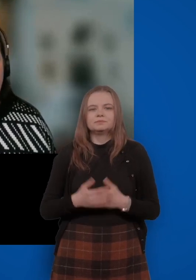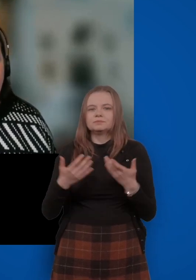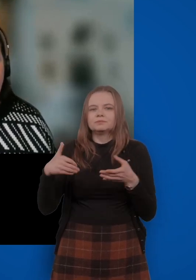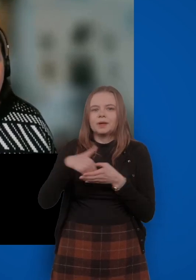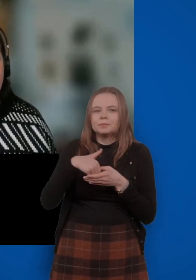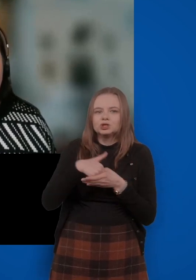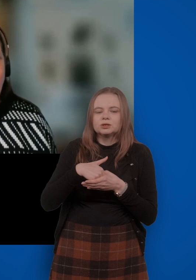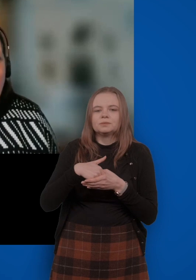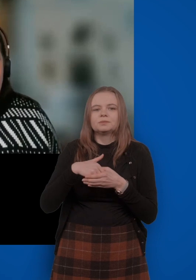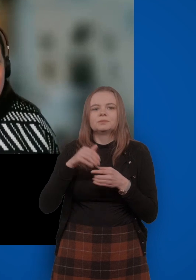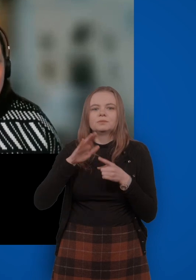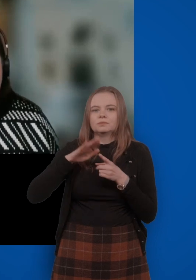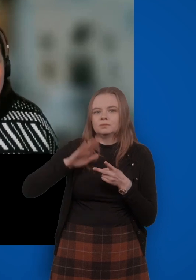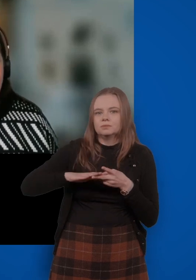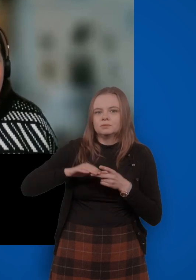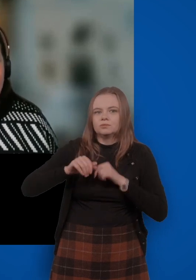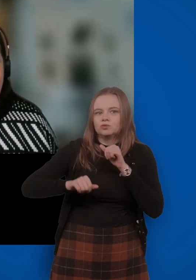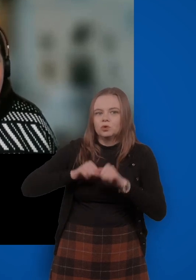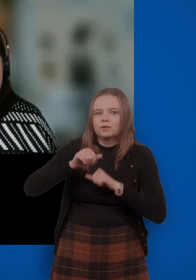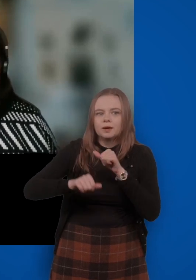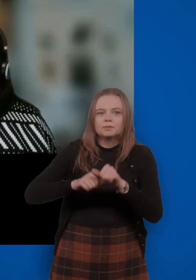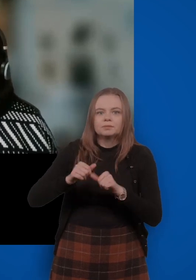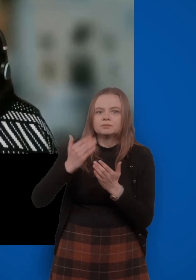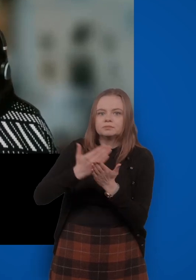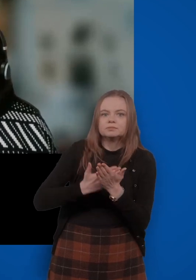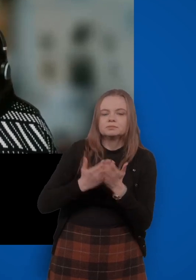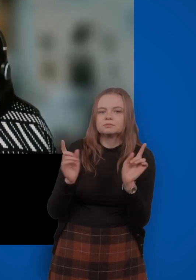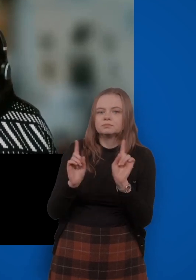membership or programs, sorts of programs we run, etc.